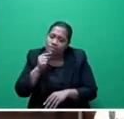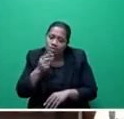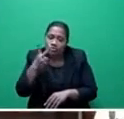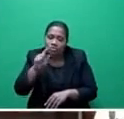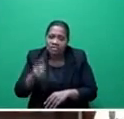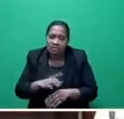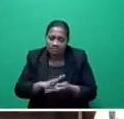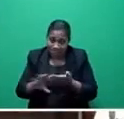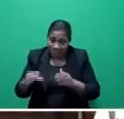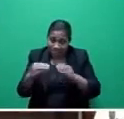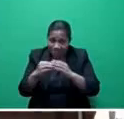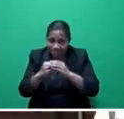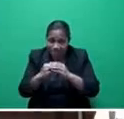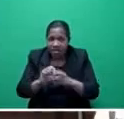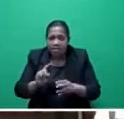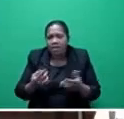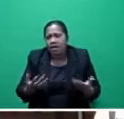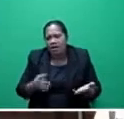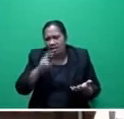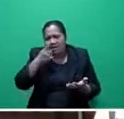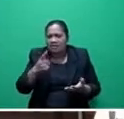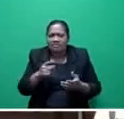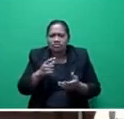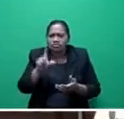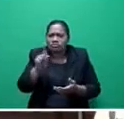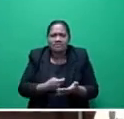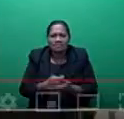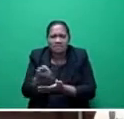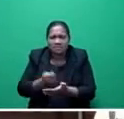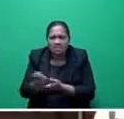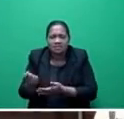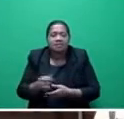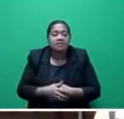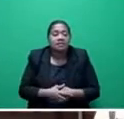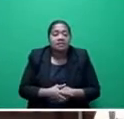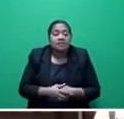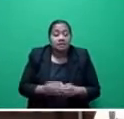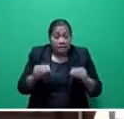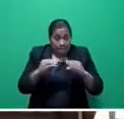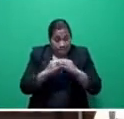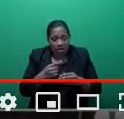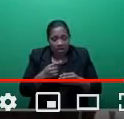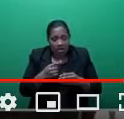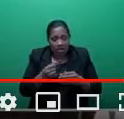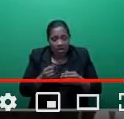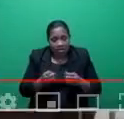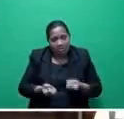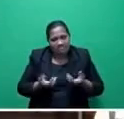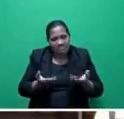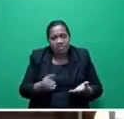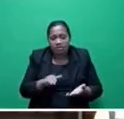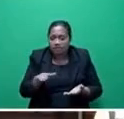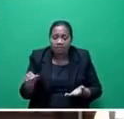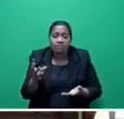bank. They actually cannot make any payments whatsoever, principal or interest. So the banks have actually made a provisioning for it, deferred